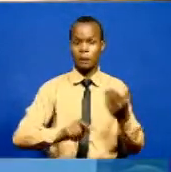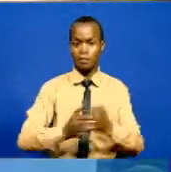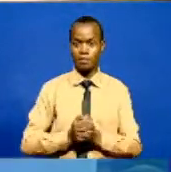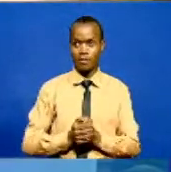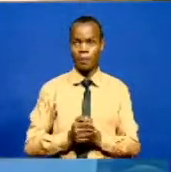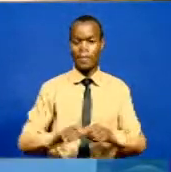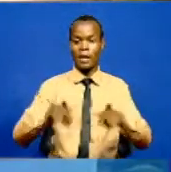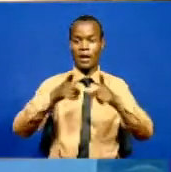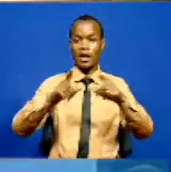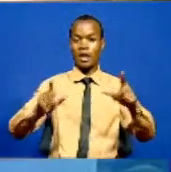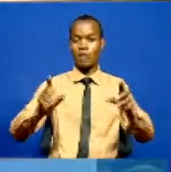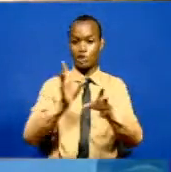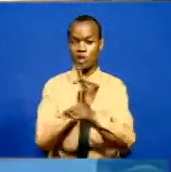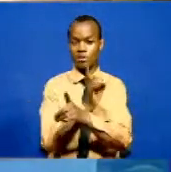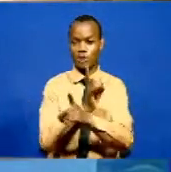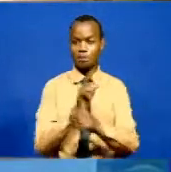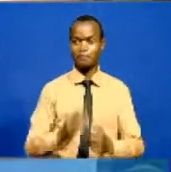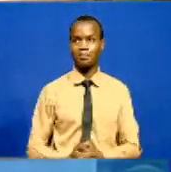okumumanyanyasai